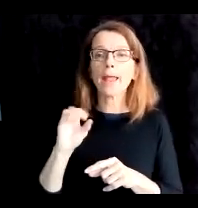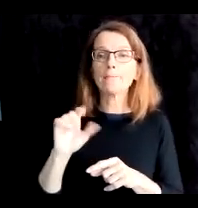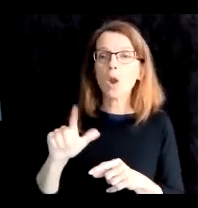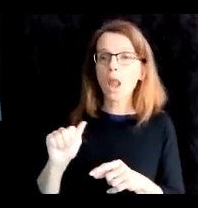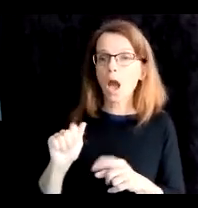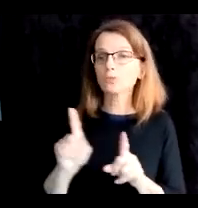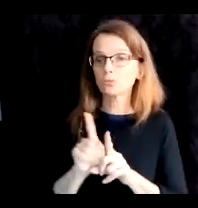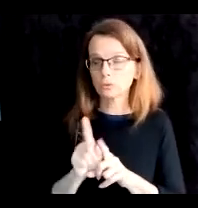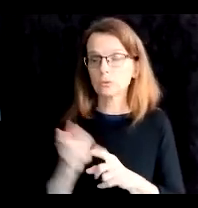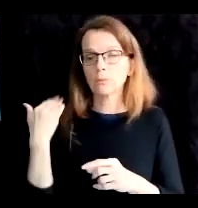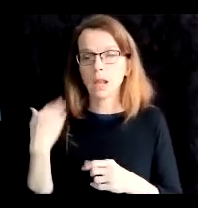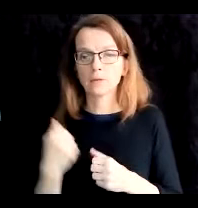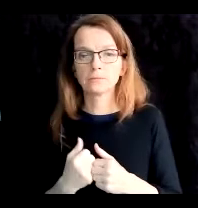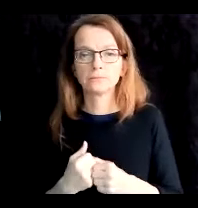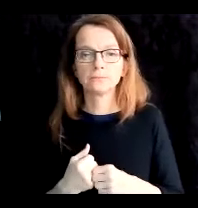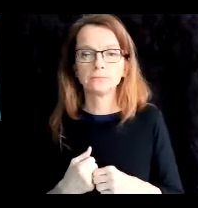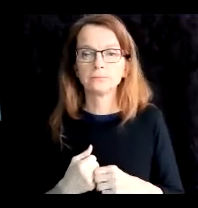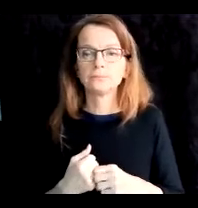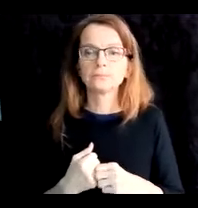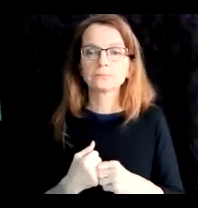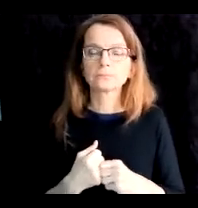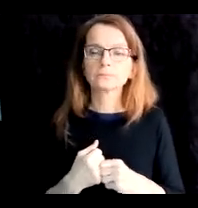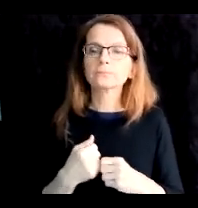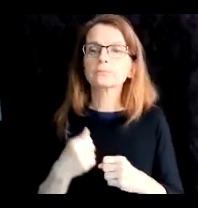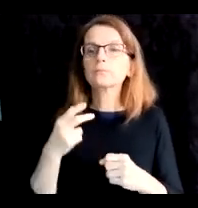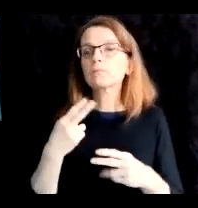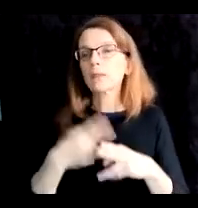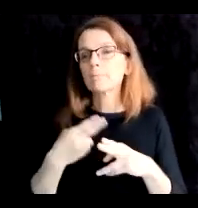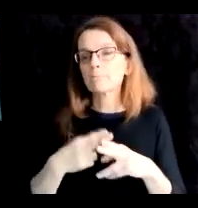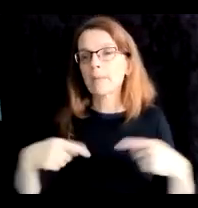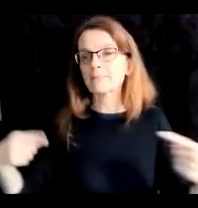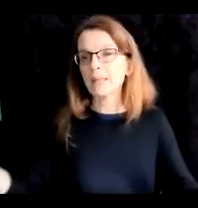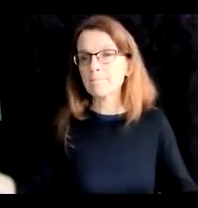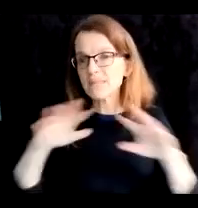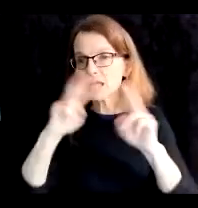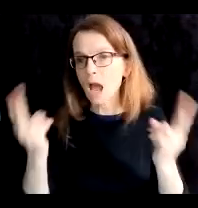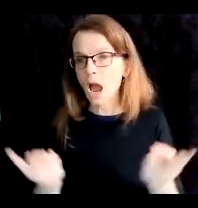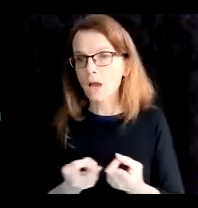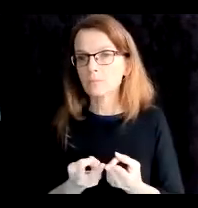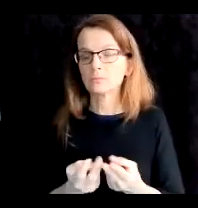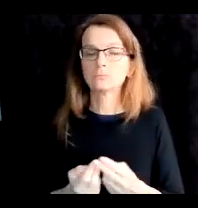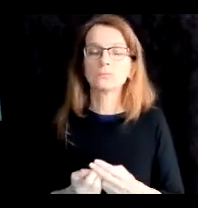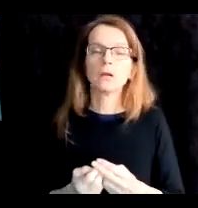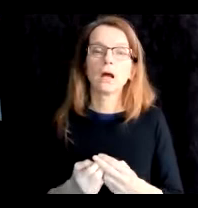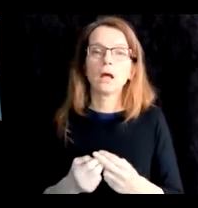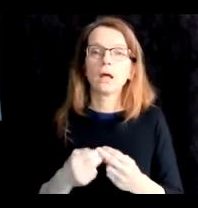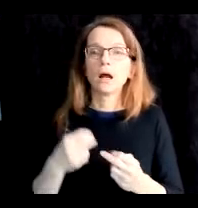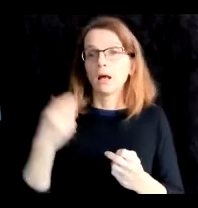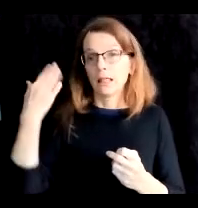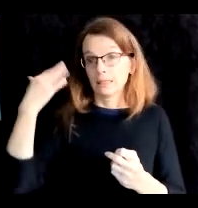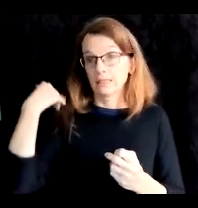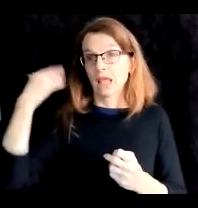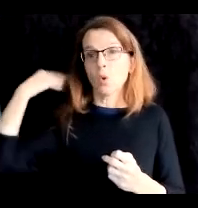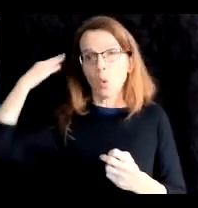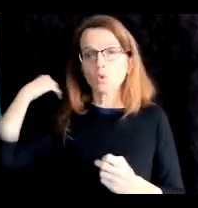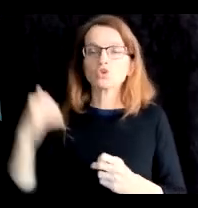crisis. So somehow pandemic was always something happening to the others, to some other country, to other continent, to